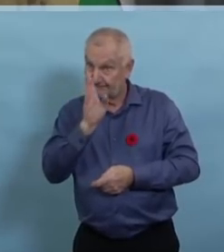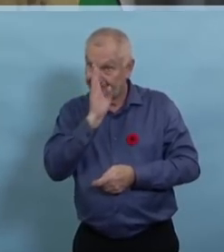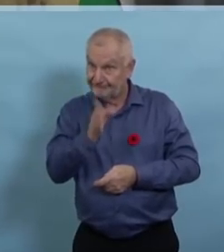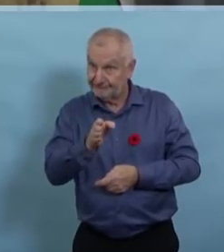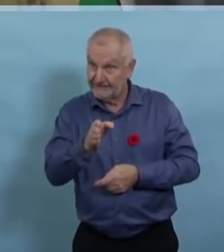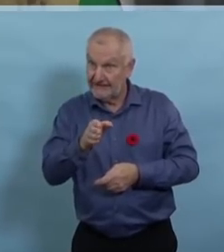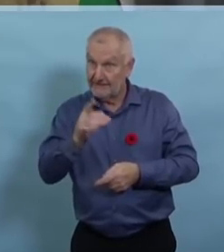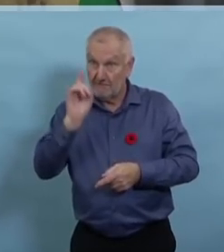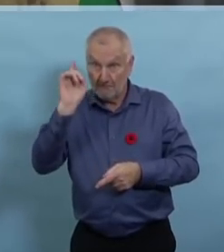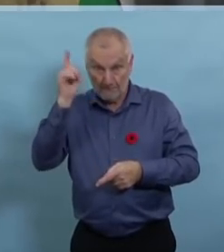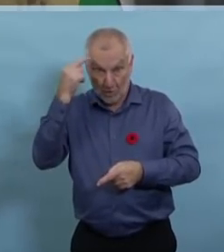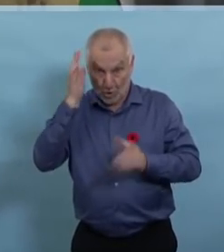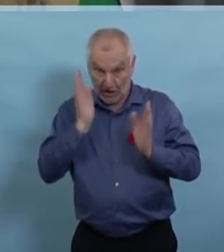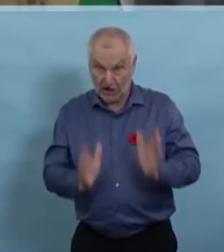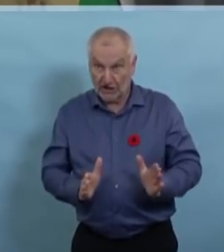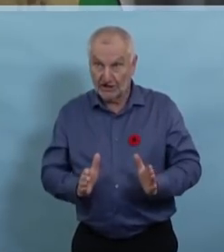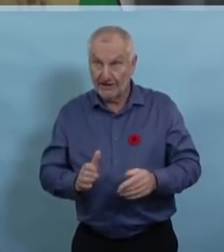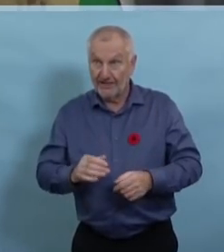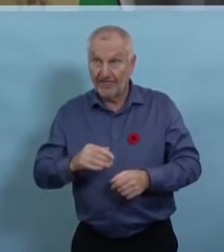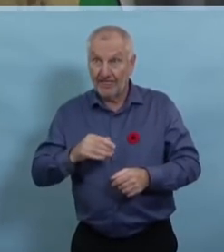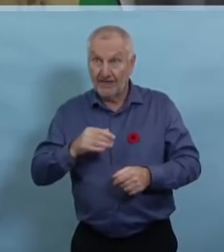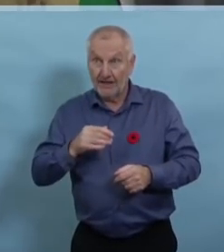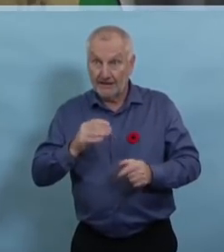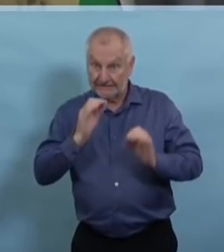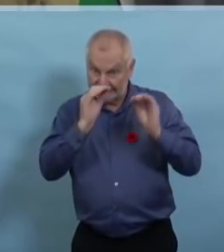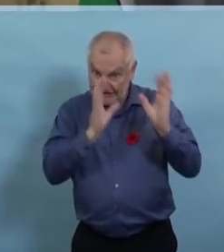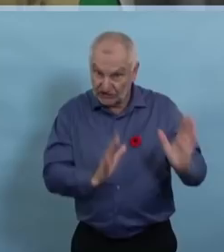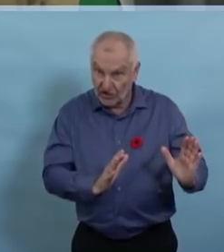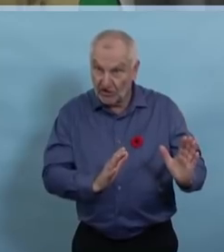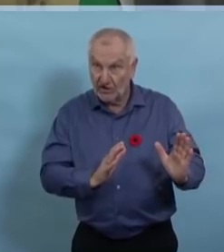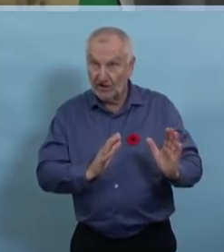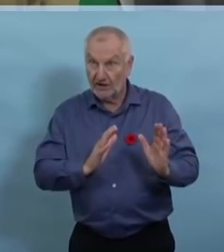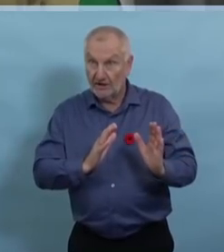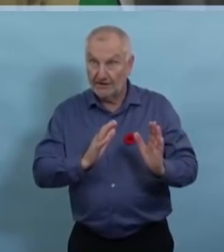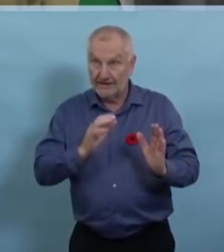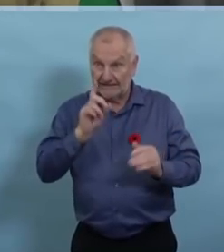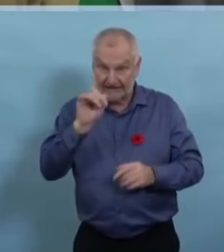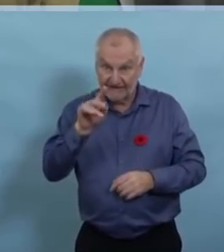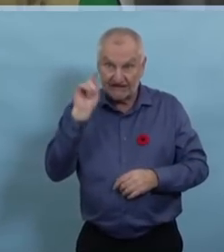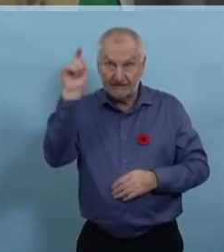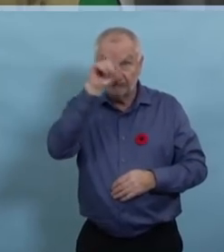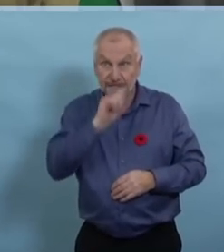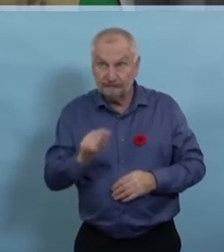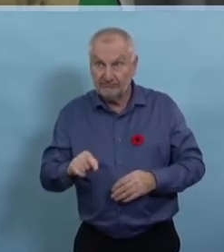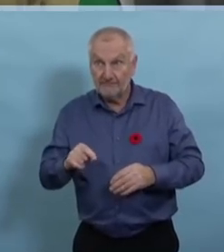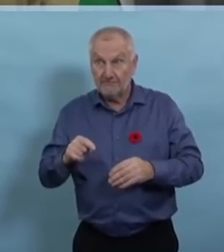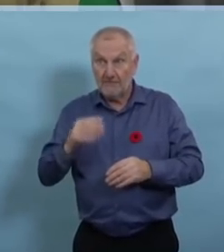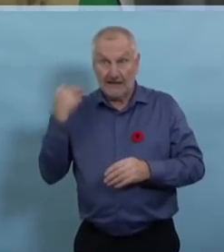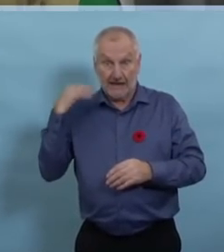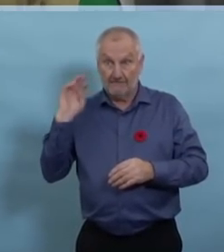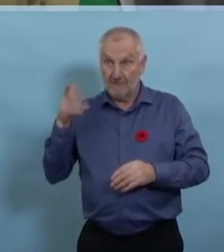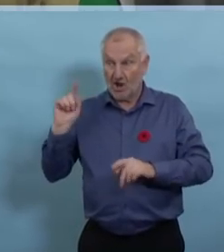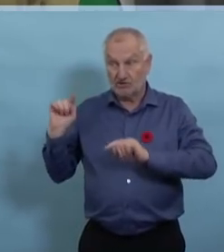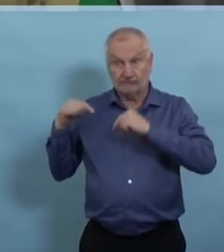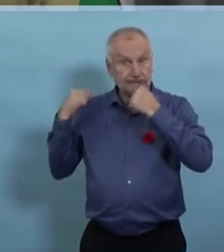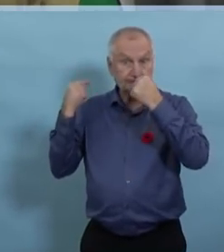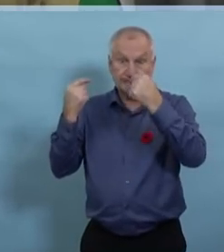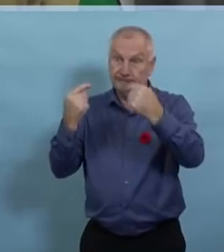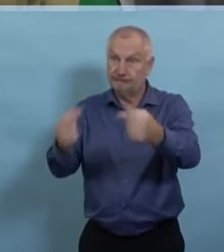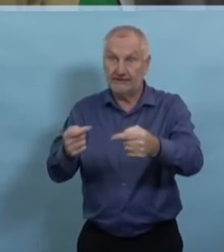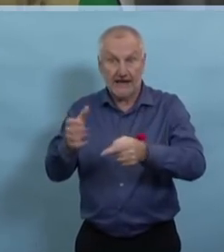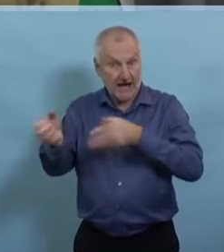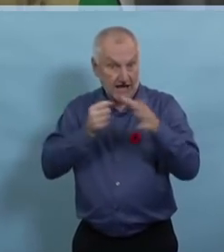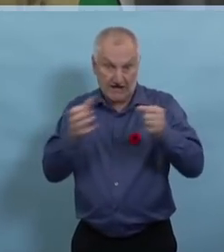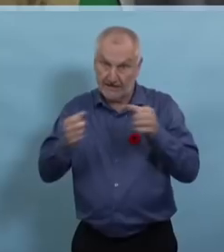been hiring more staff since March using the funding that's been